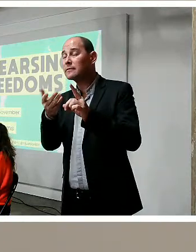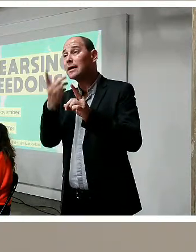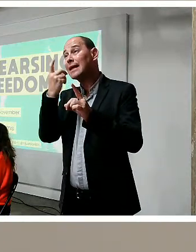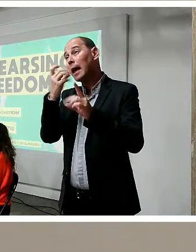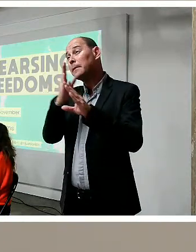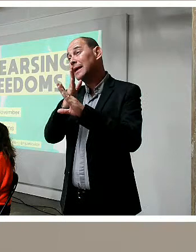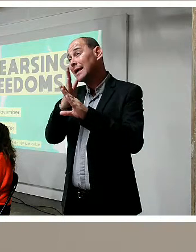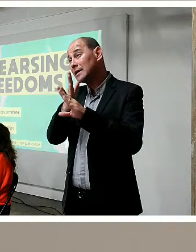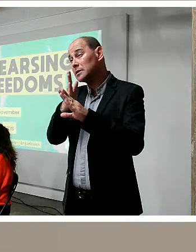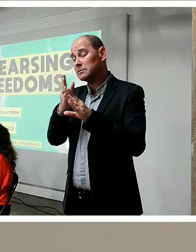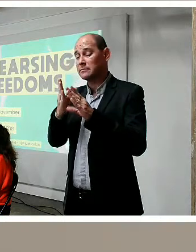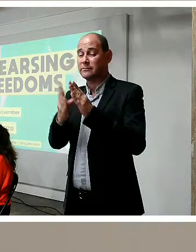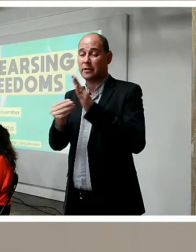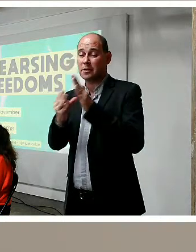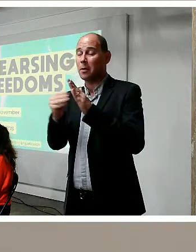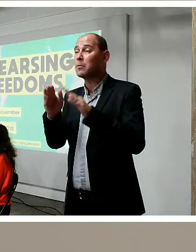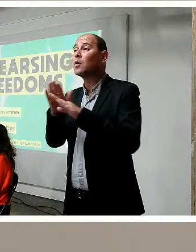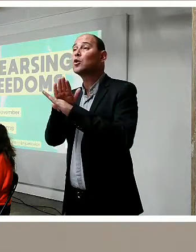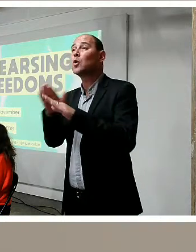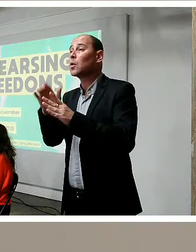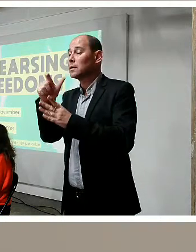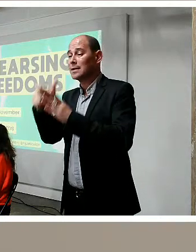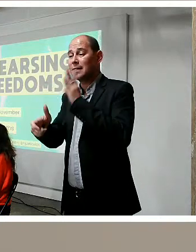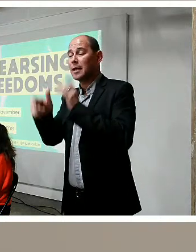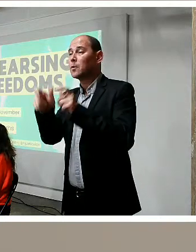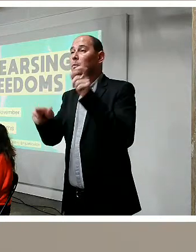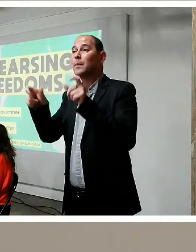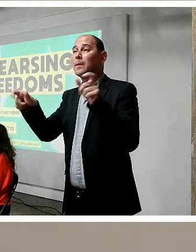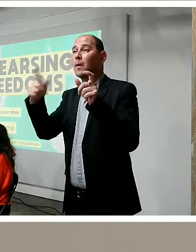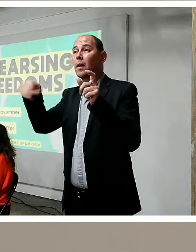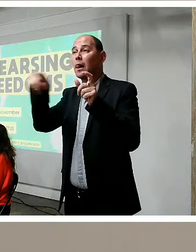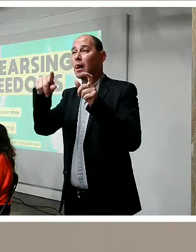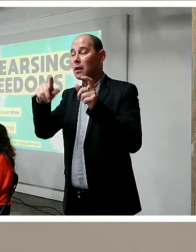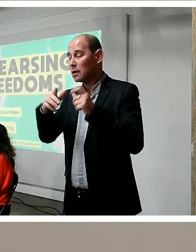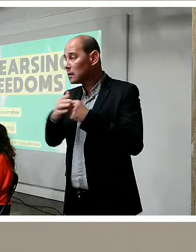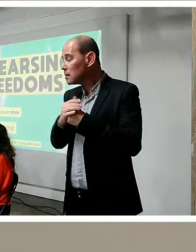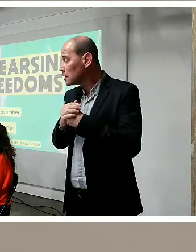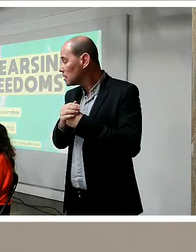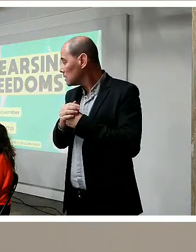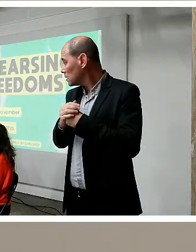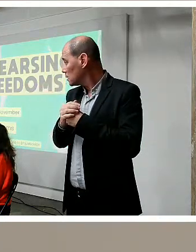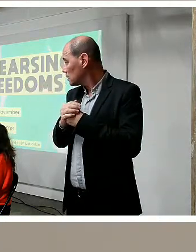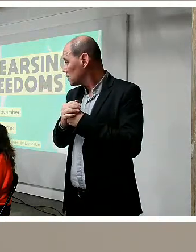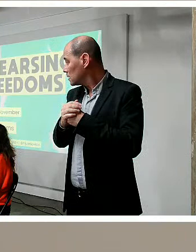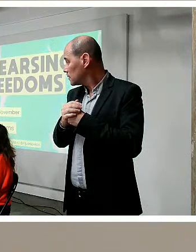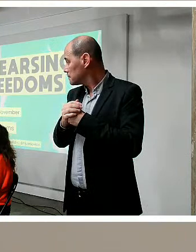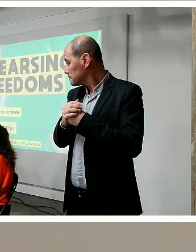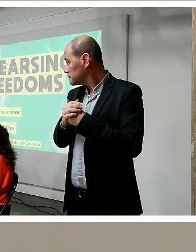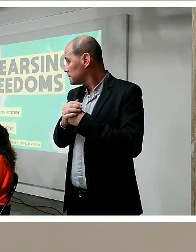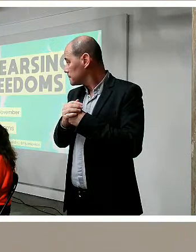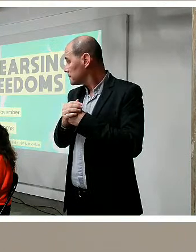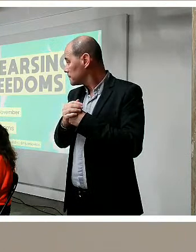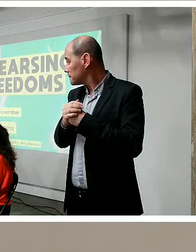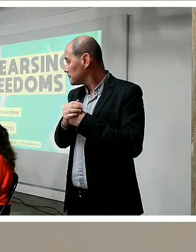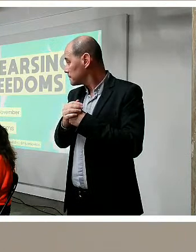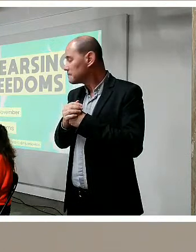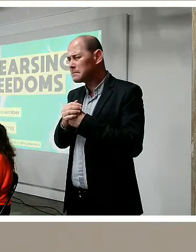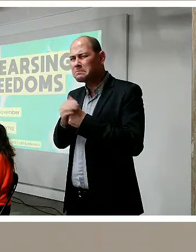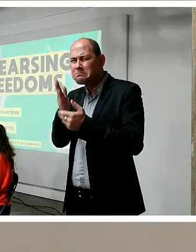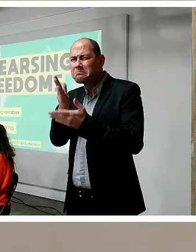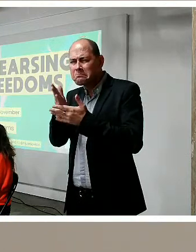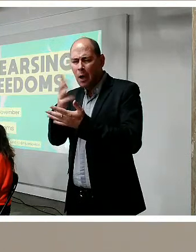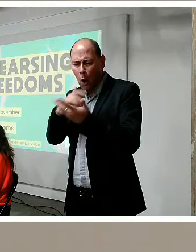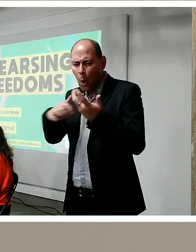say non-disabled members of the public. So what underlies this? Well, many structures, a complicated web